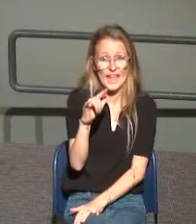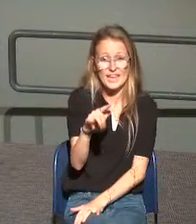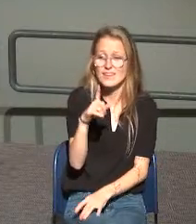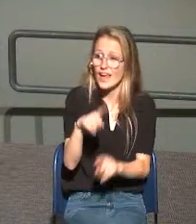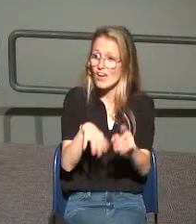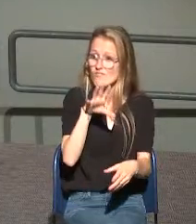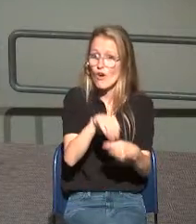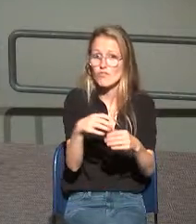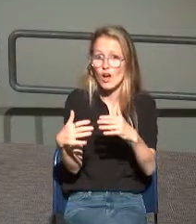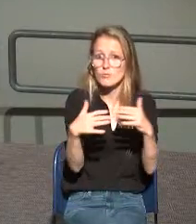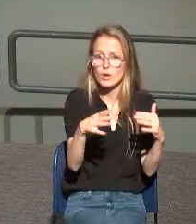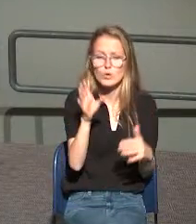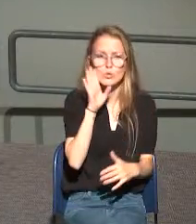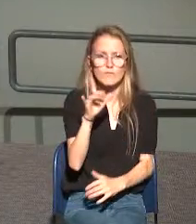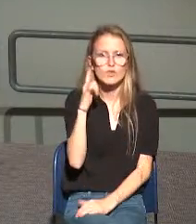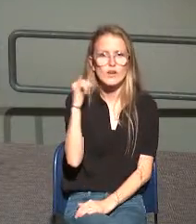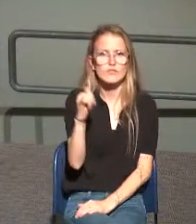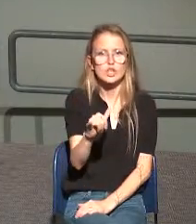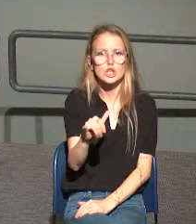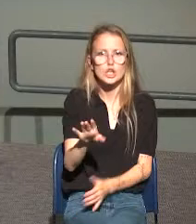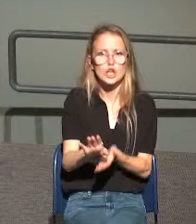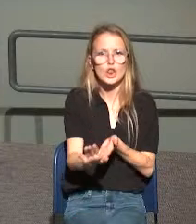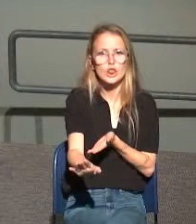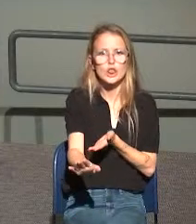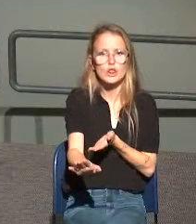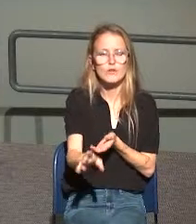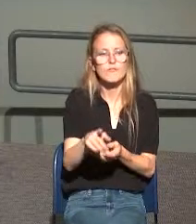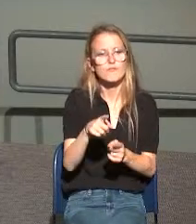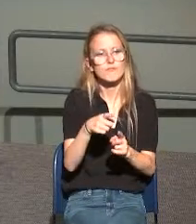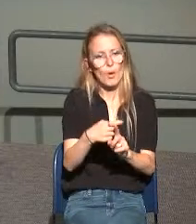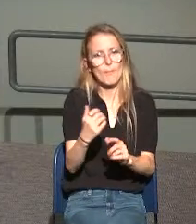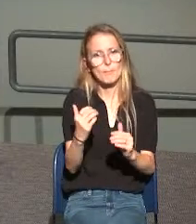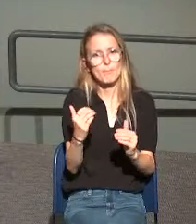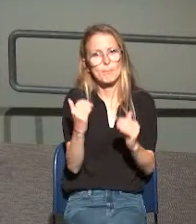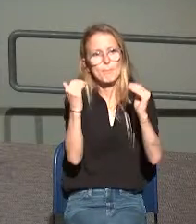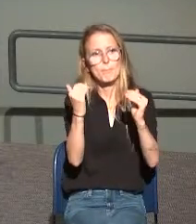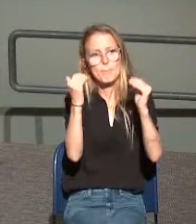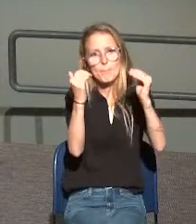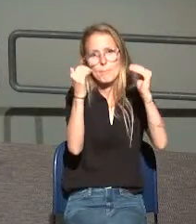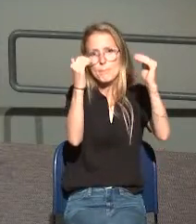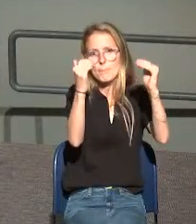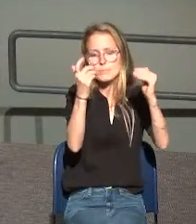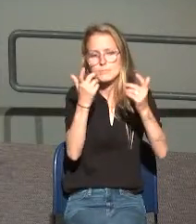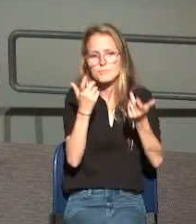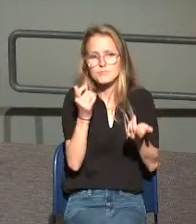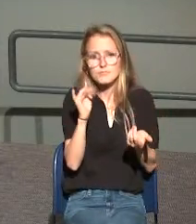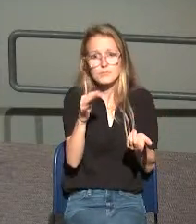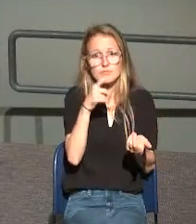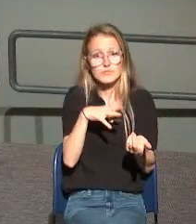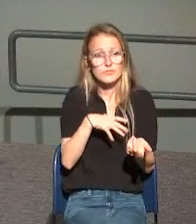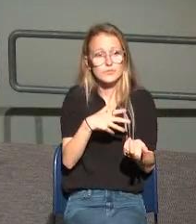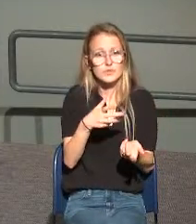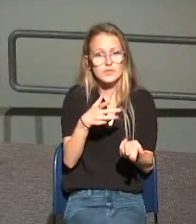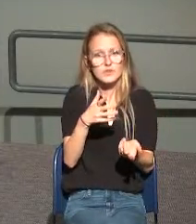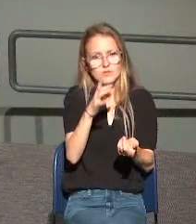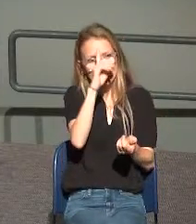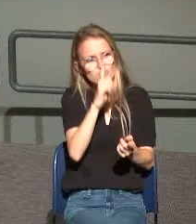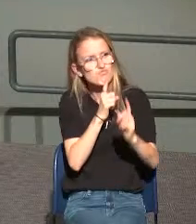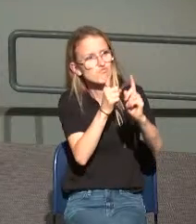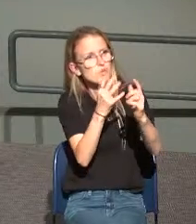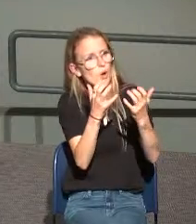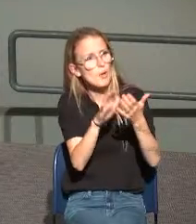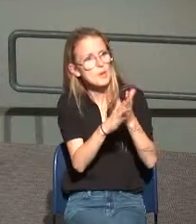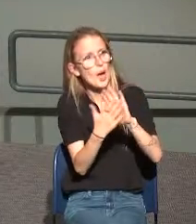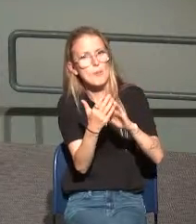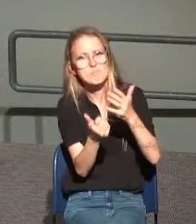combat, they would forever be excluded from those, those higher positions. And so if a woman aspired to be, one of the most